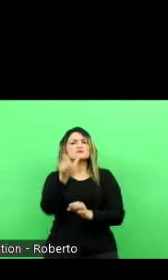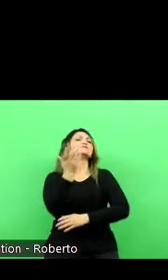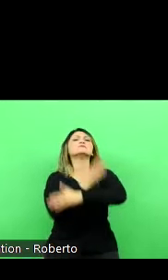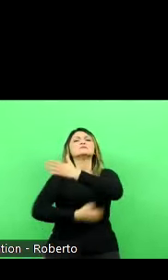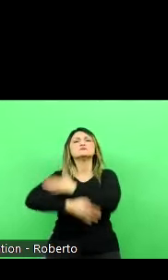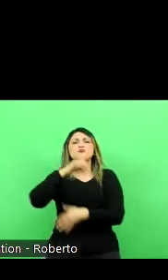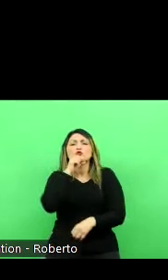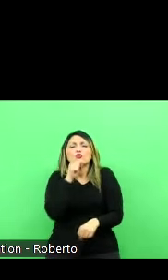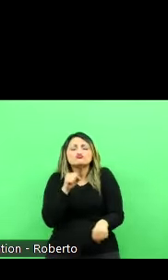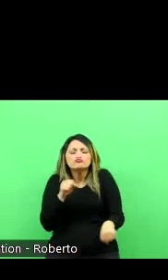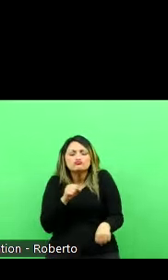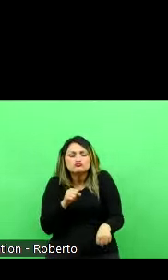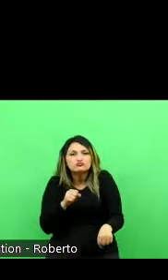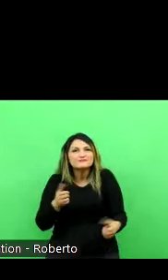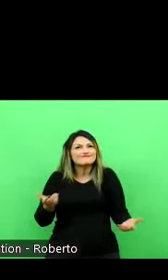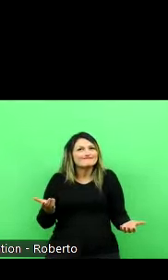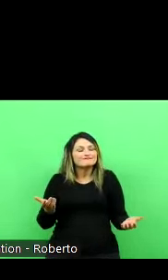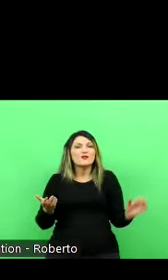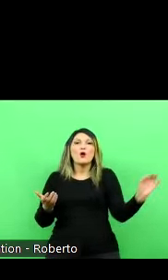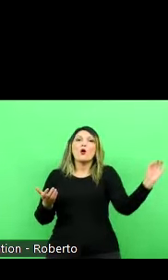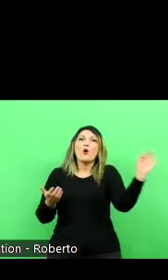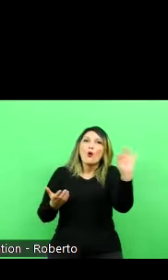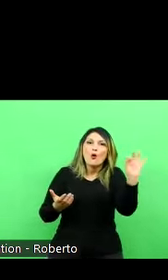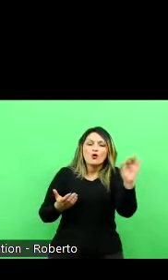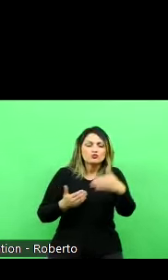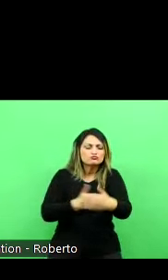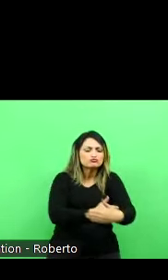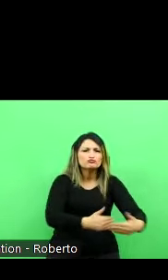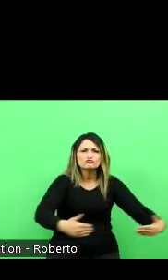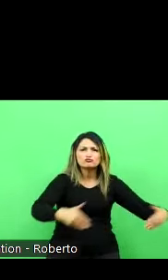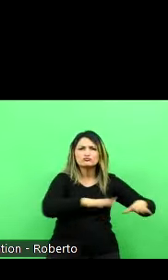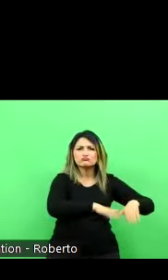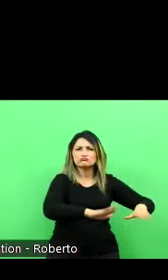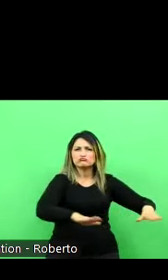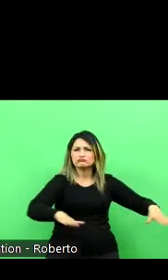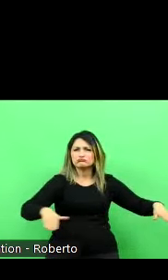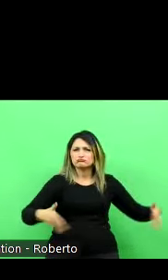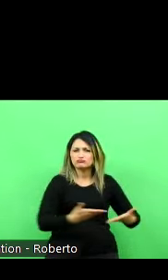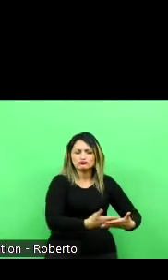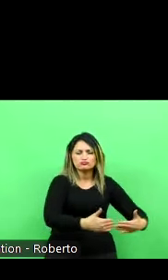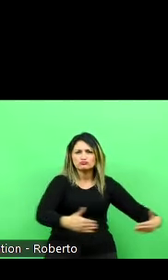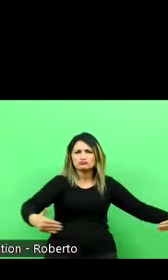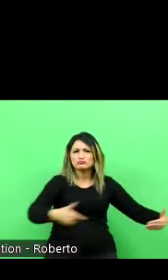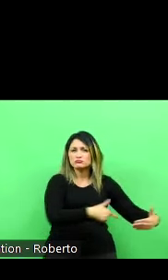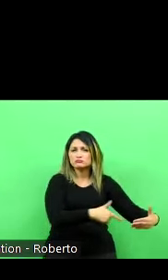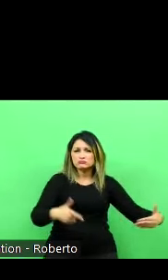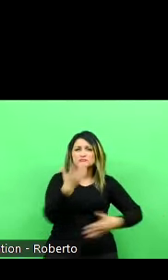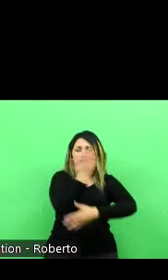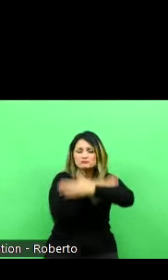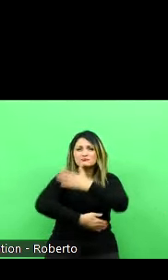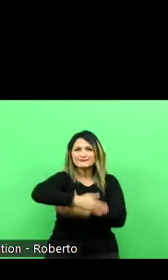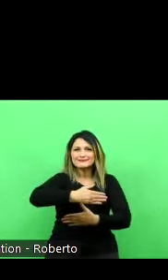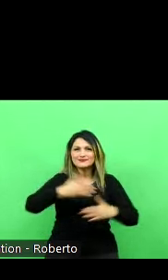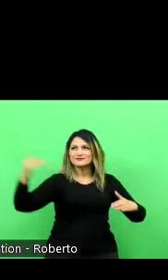disability, or a child with disability. It's a very complex scenario. And when you tackle this, there are